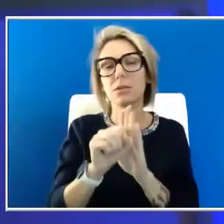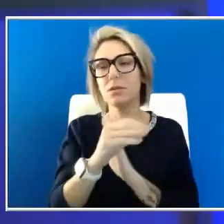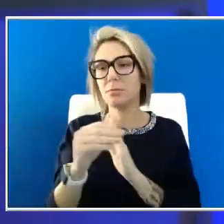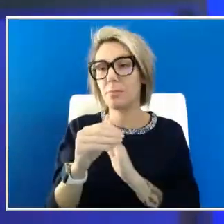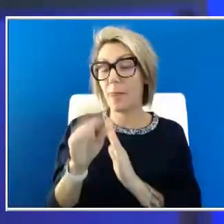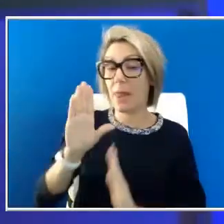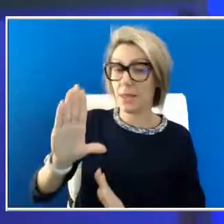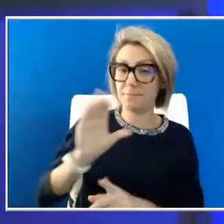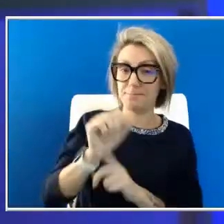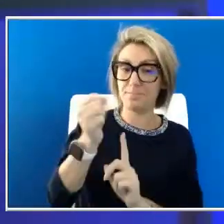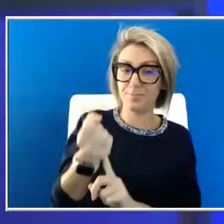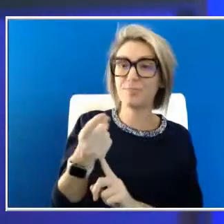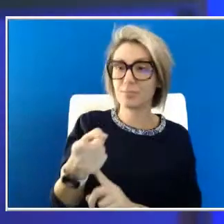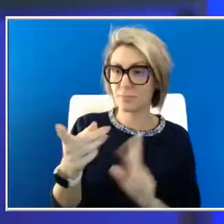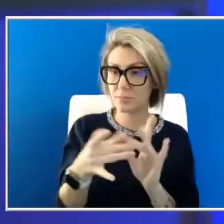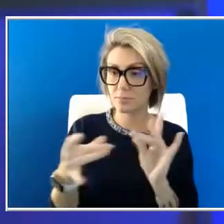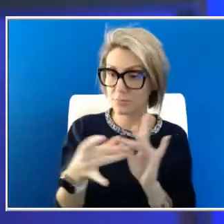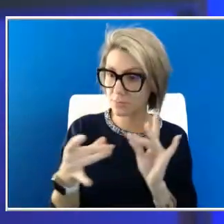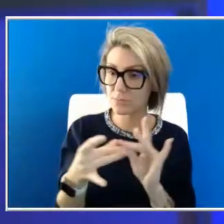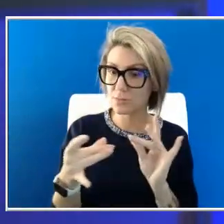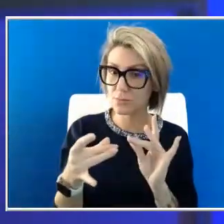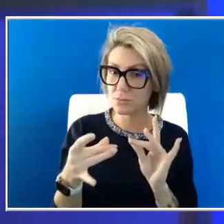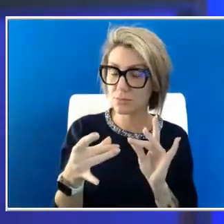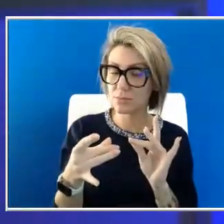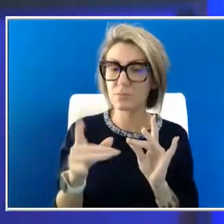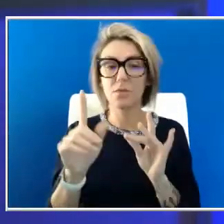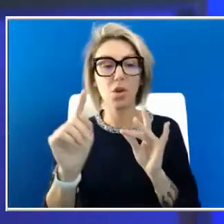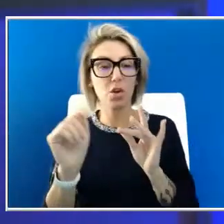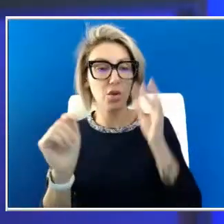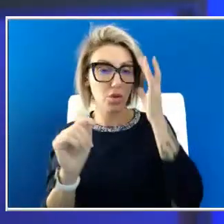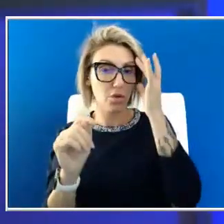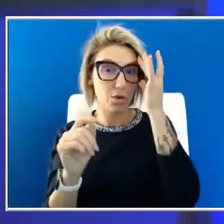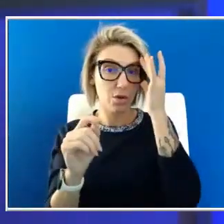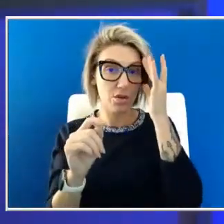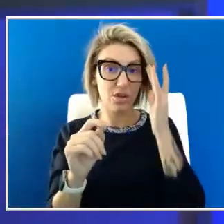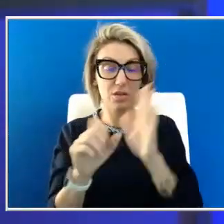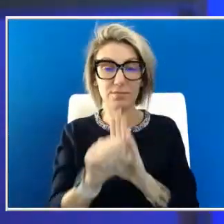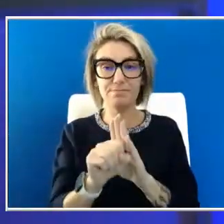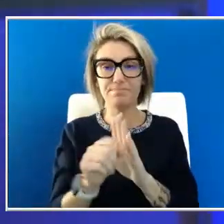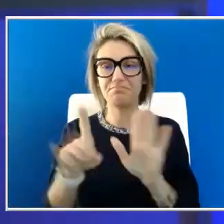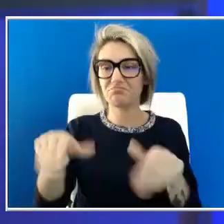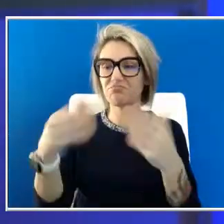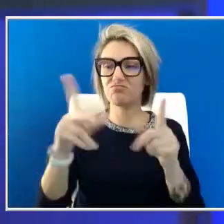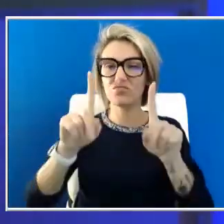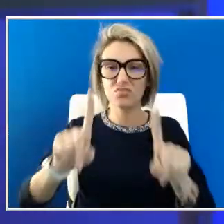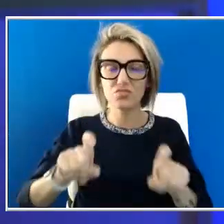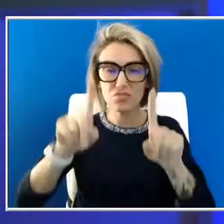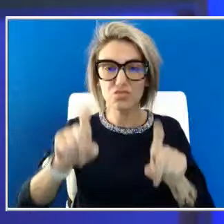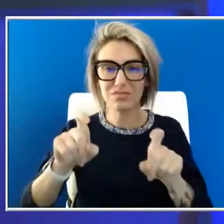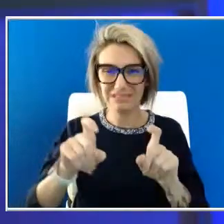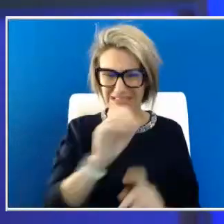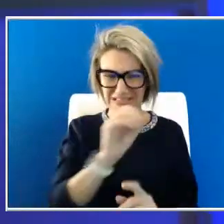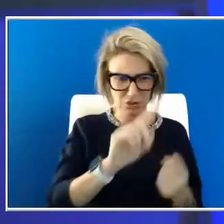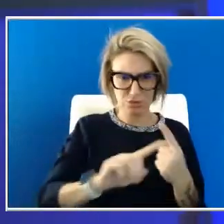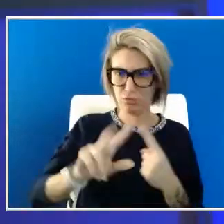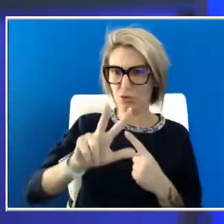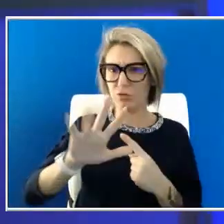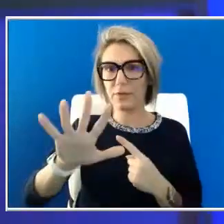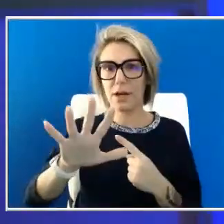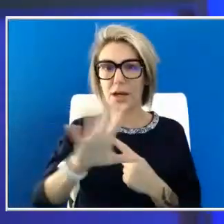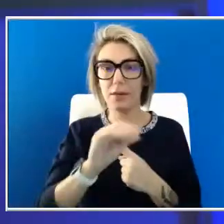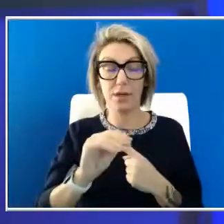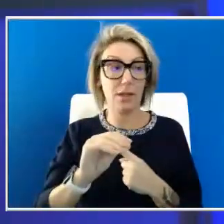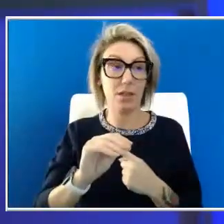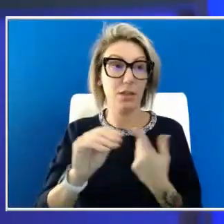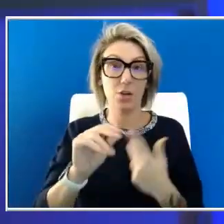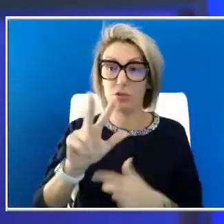he was just saying, in urinary symptoms, we give them a survey and it goes from 0 to 35, 35 being severe symptoms